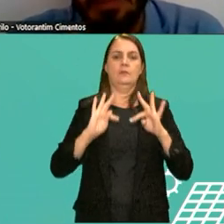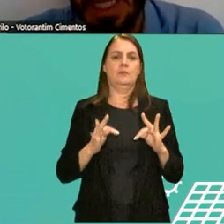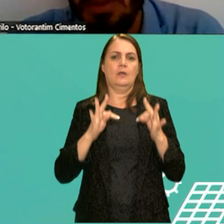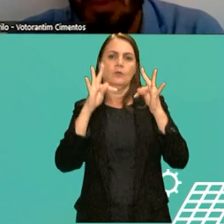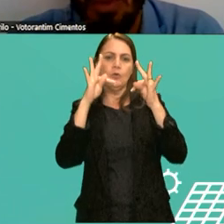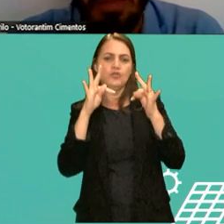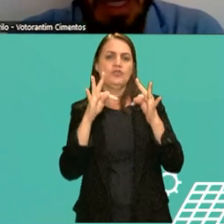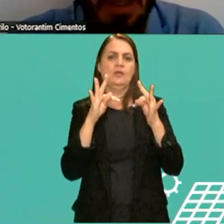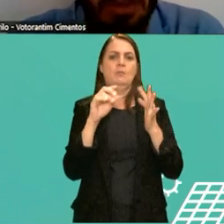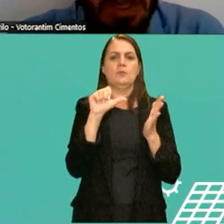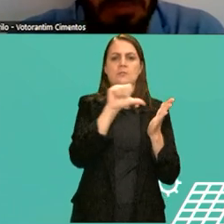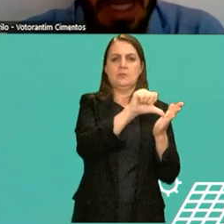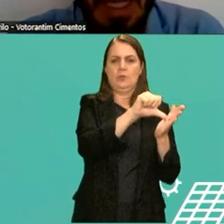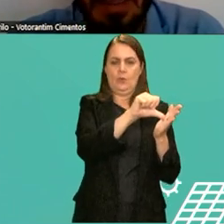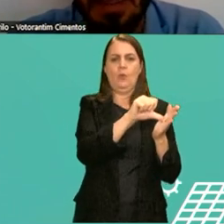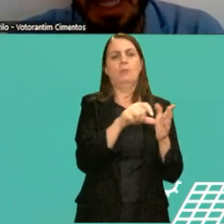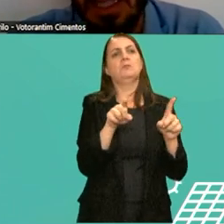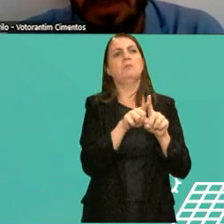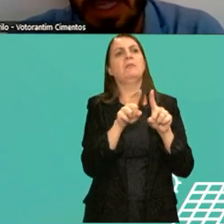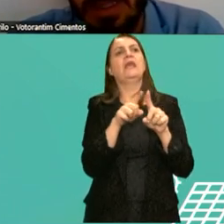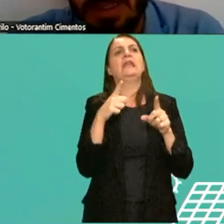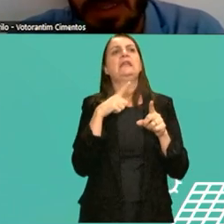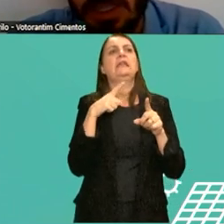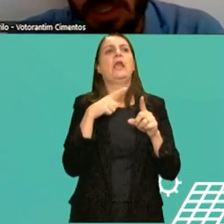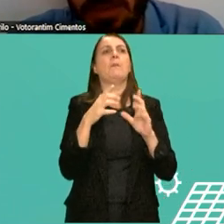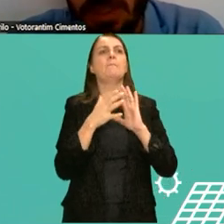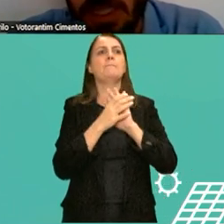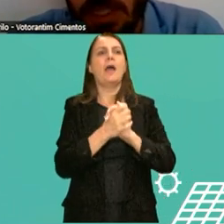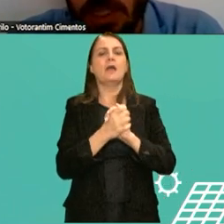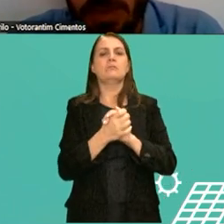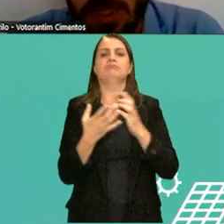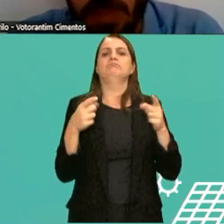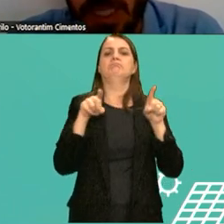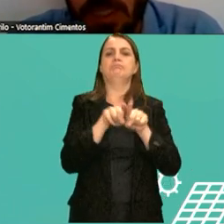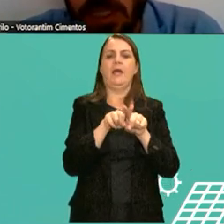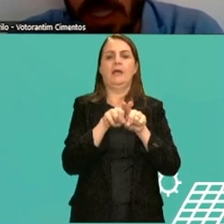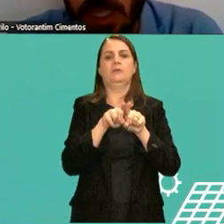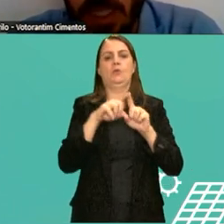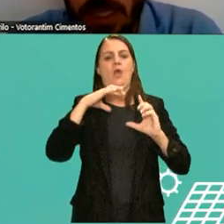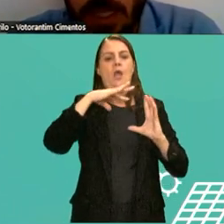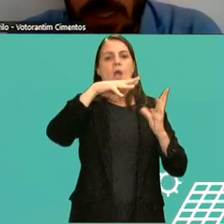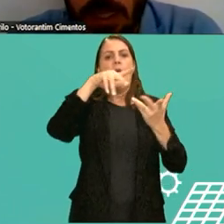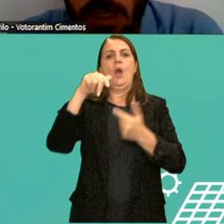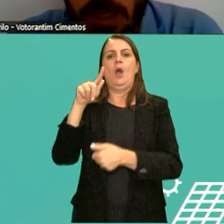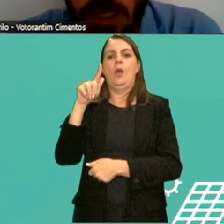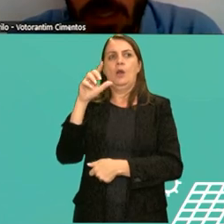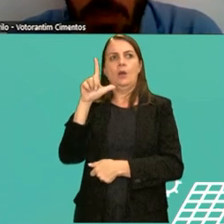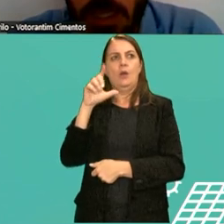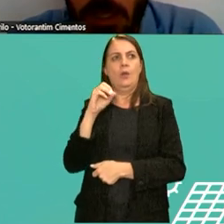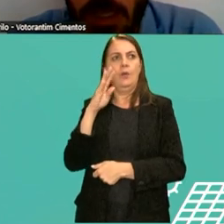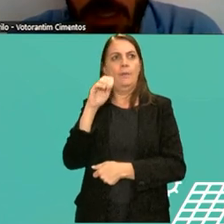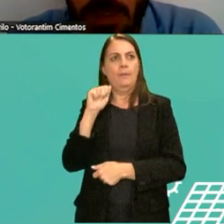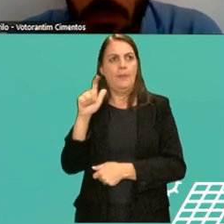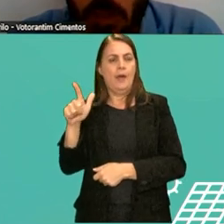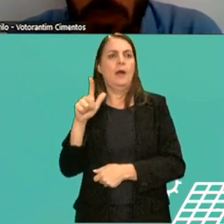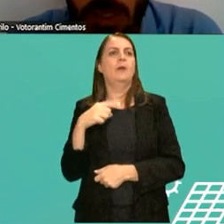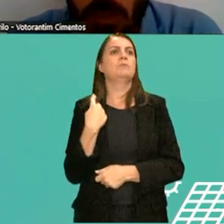and the Global Compact and other initiatives that we make part with,